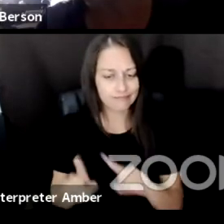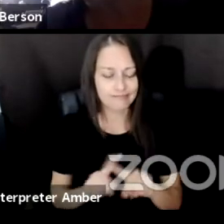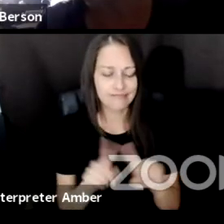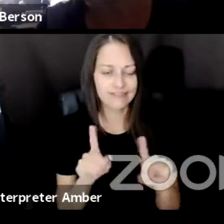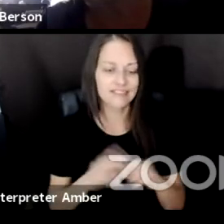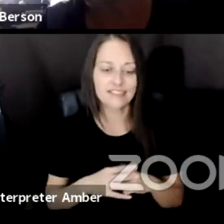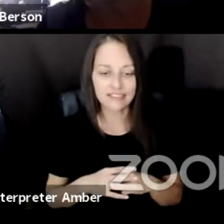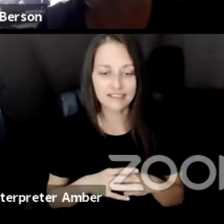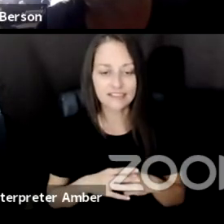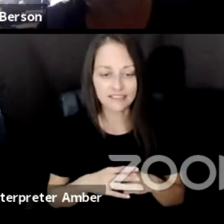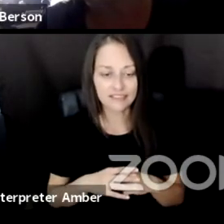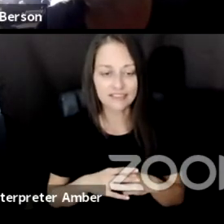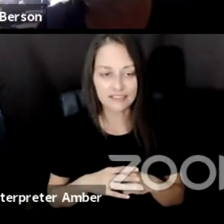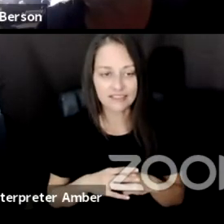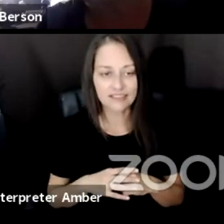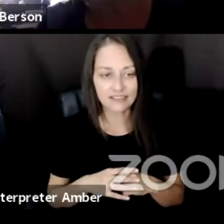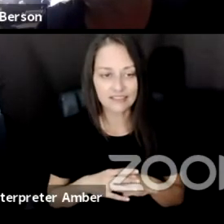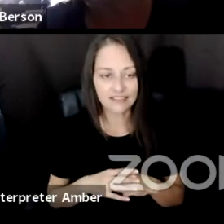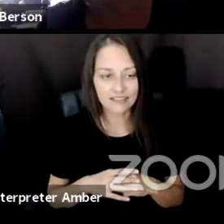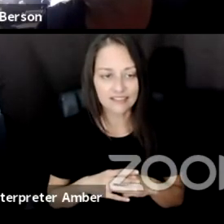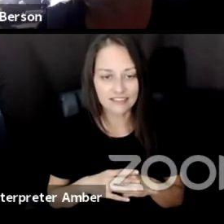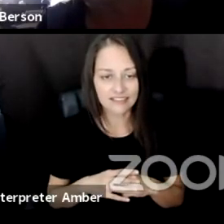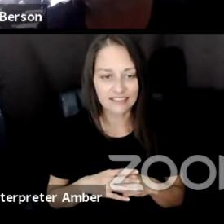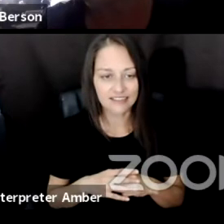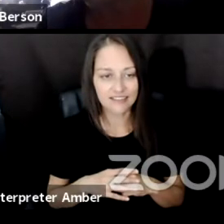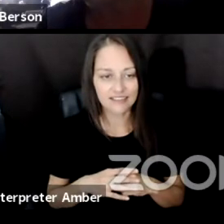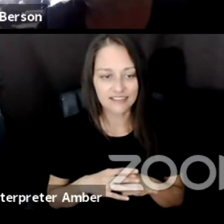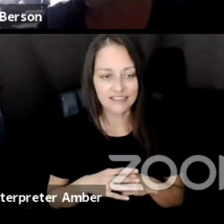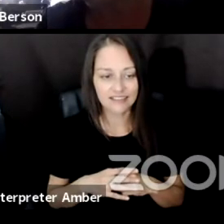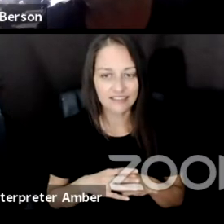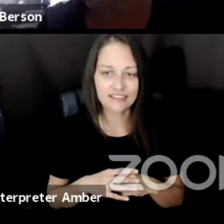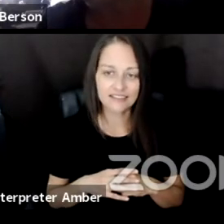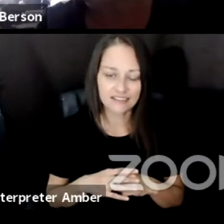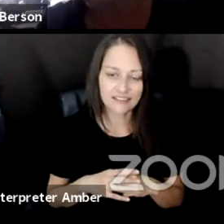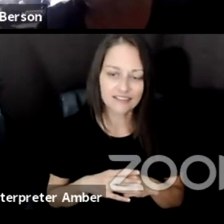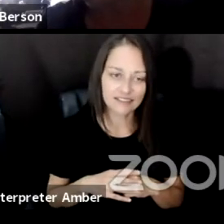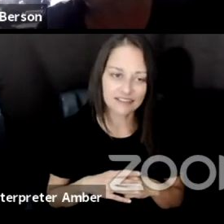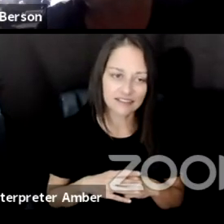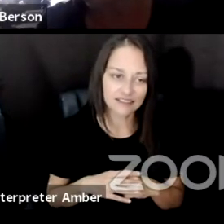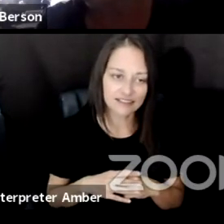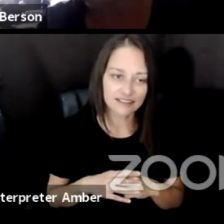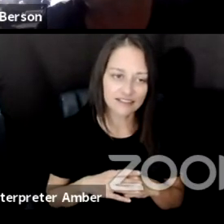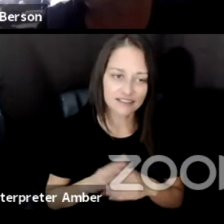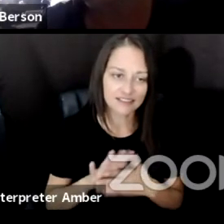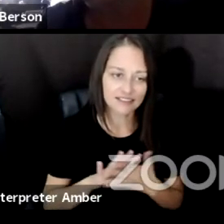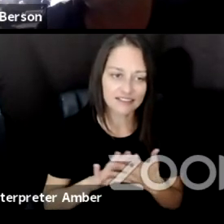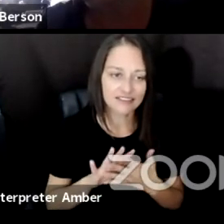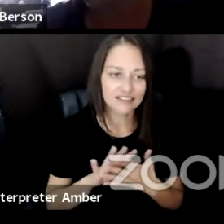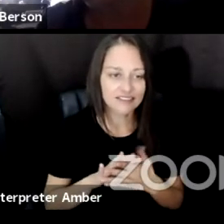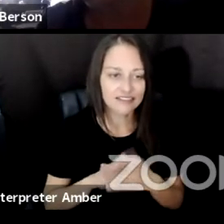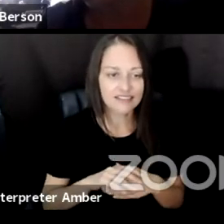Deja was just kind of touching on, is that like, I do think for younger